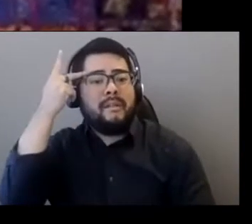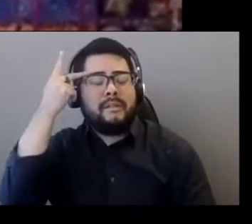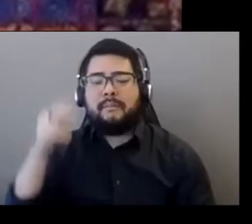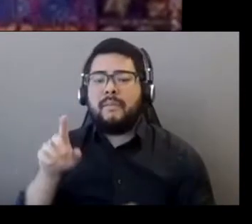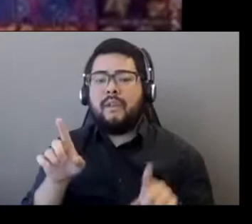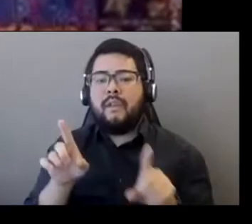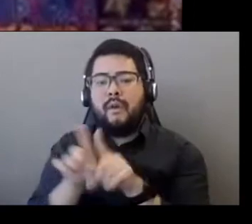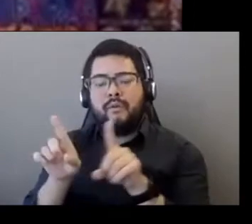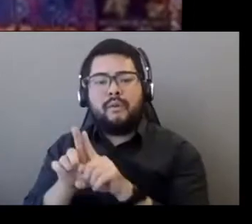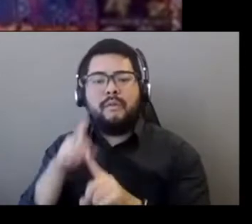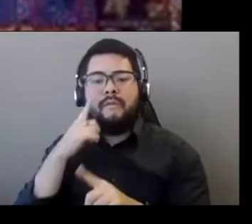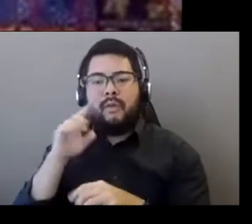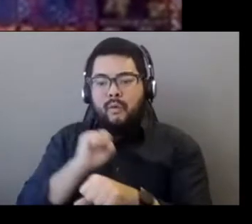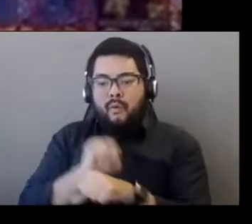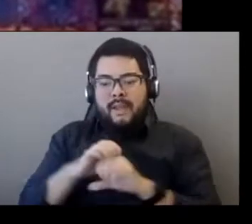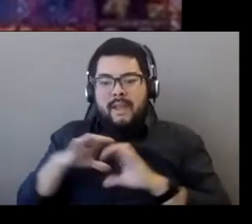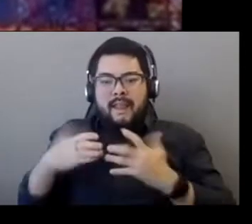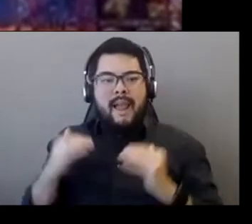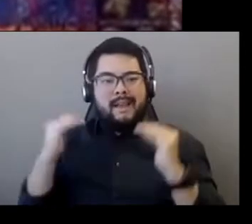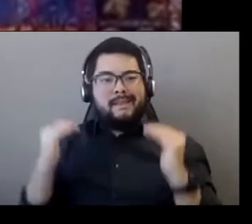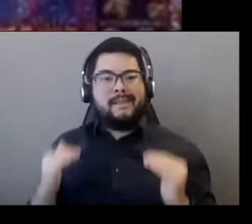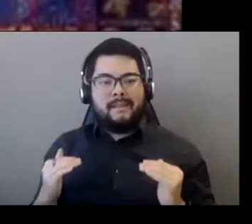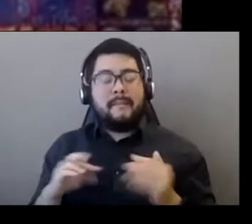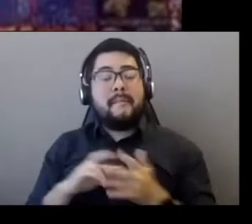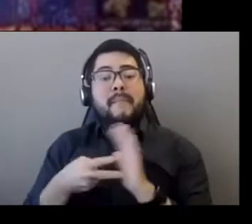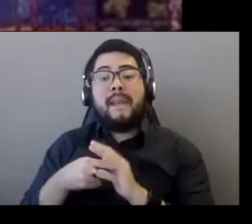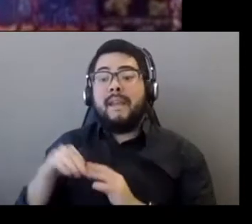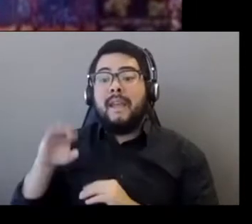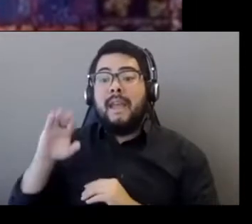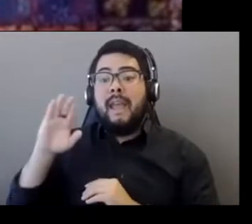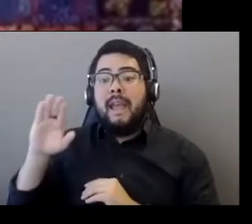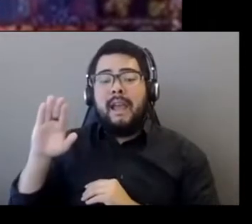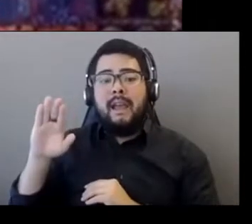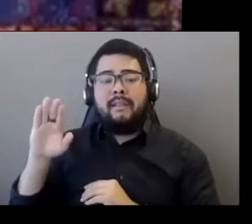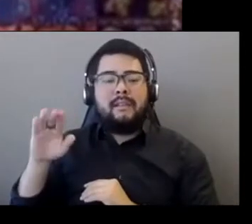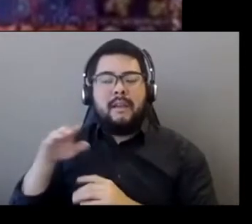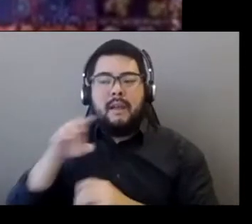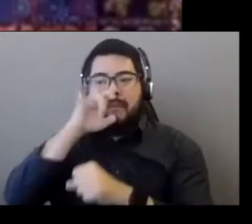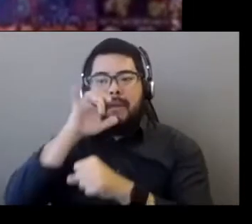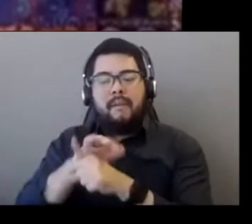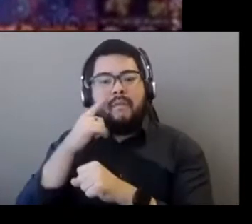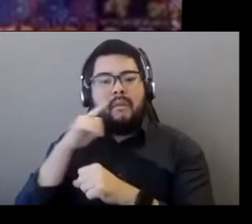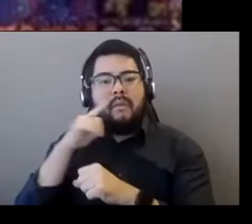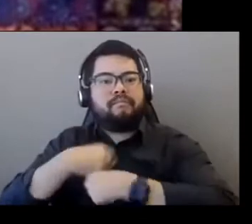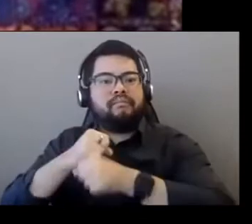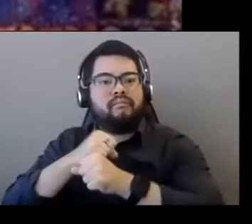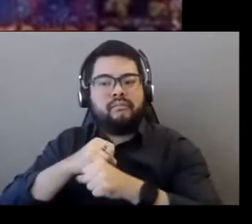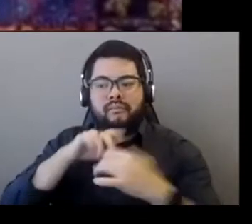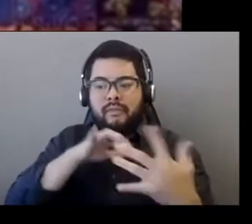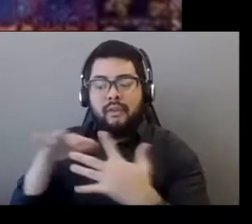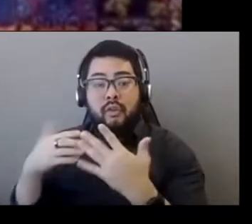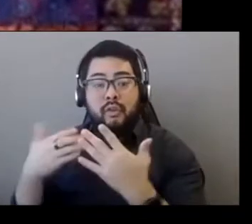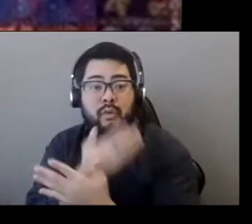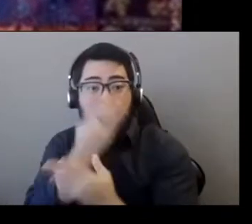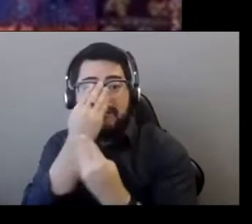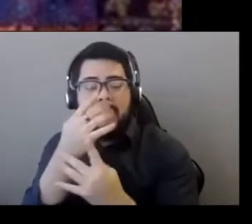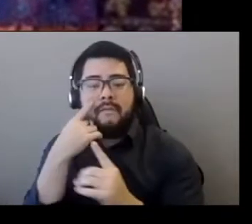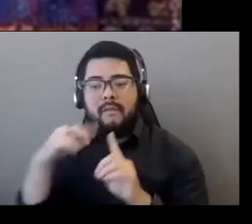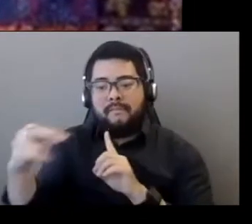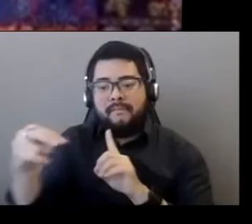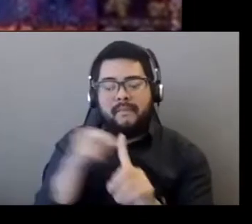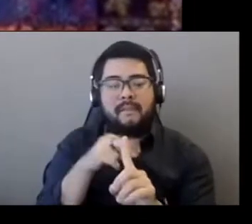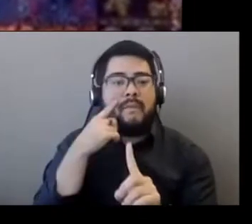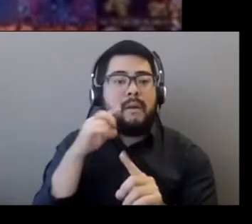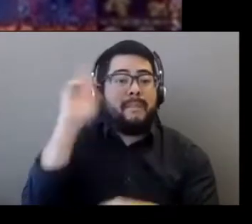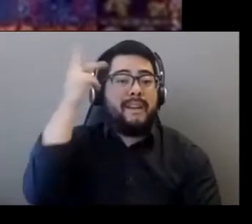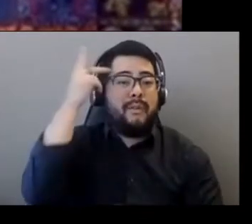the working class, which in turn has shaped Dr. Prashad's commitment to producing new knowledge from the standpoint of political organizations